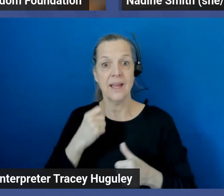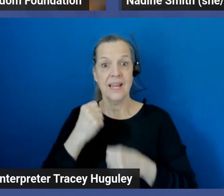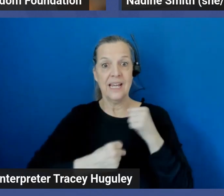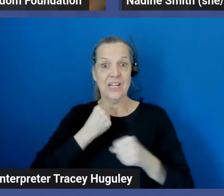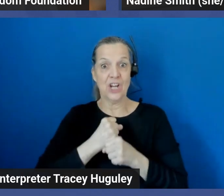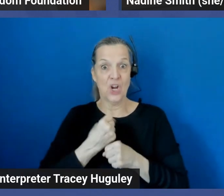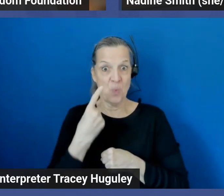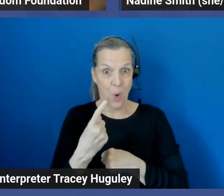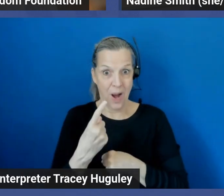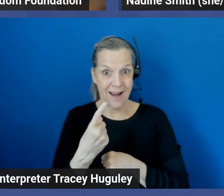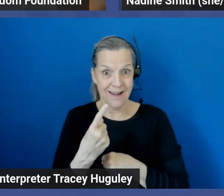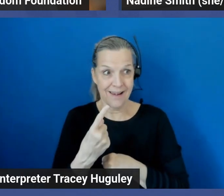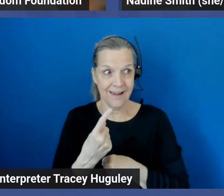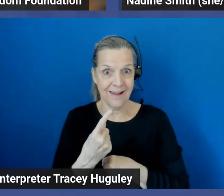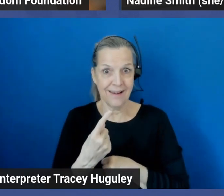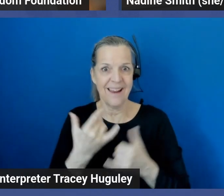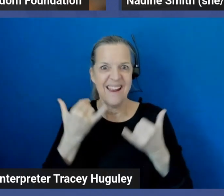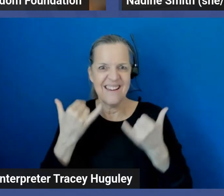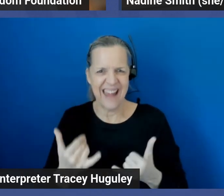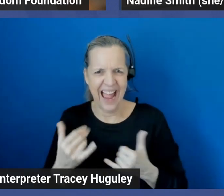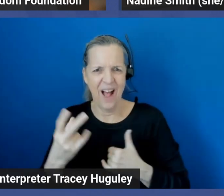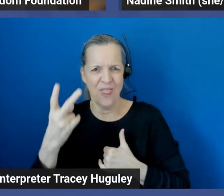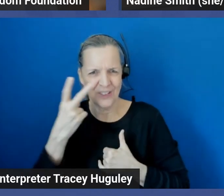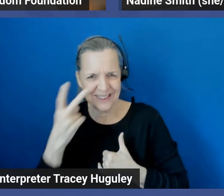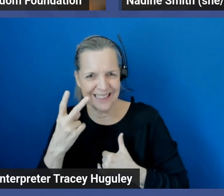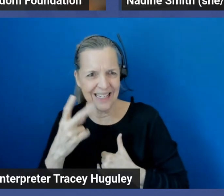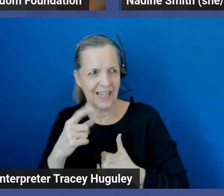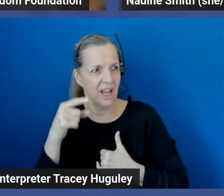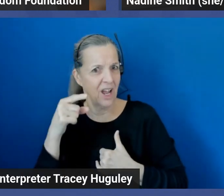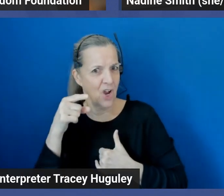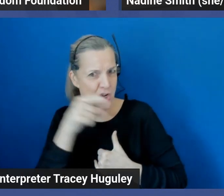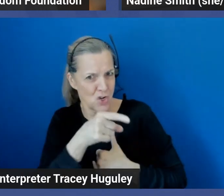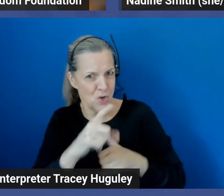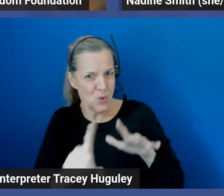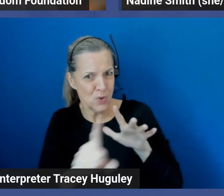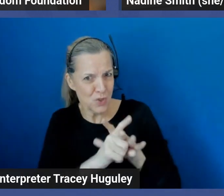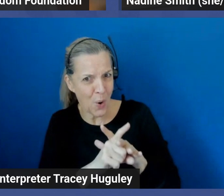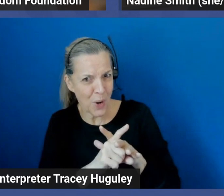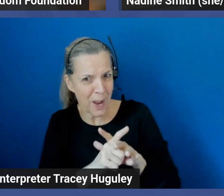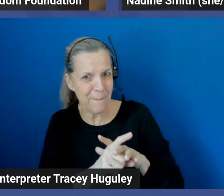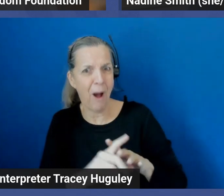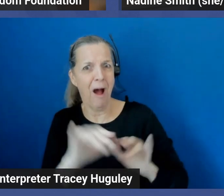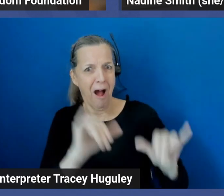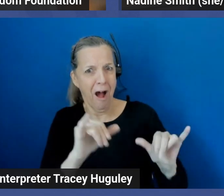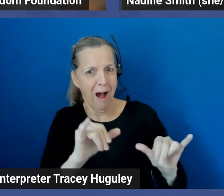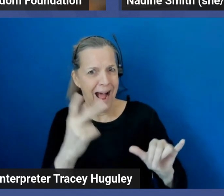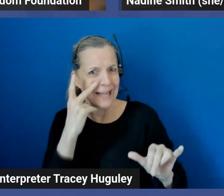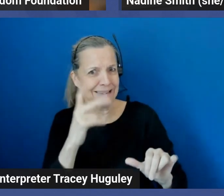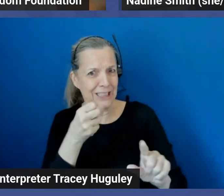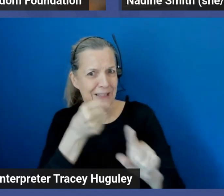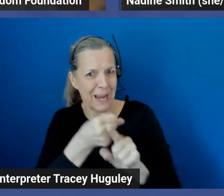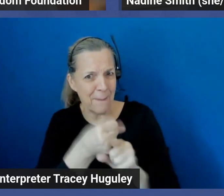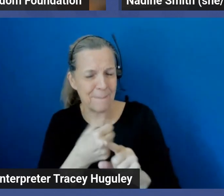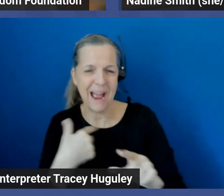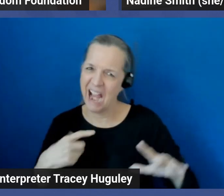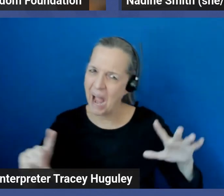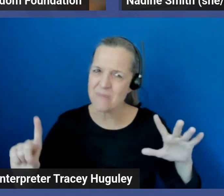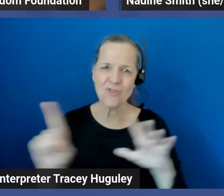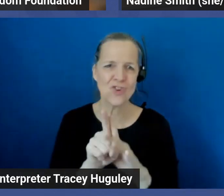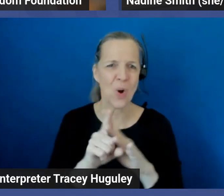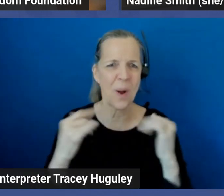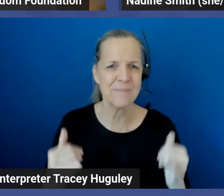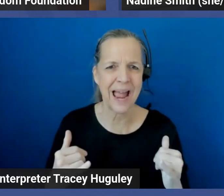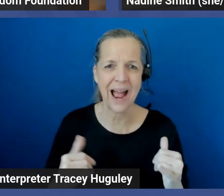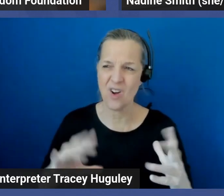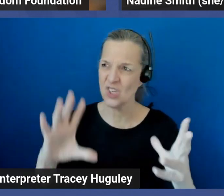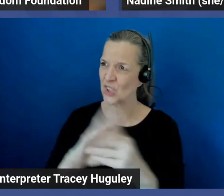are seeing the impact of the people who did show up that first time, and now they're like, I'm not going to miss it. When the story is written, I'm going to be able to say,